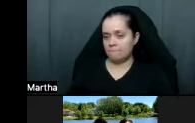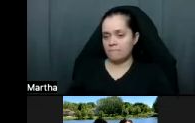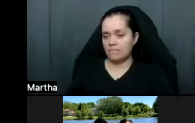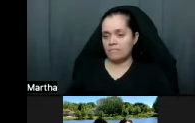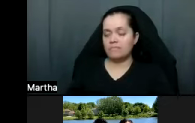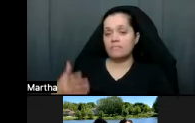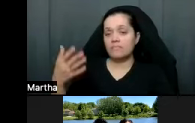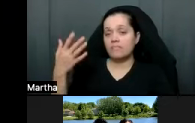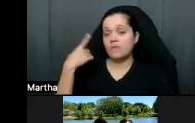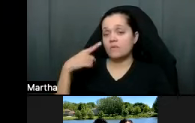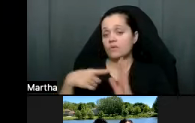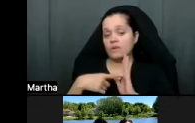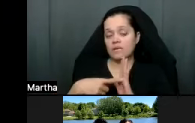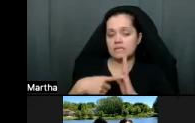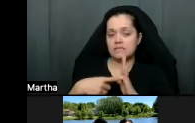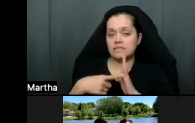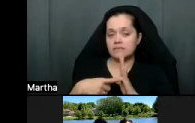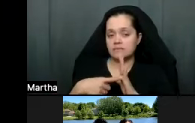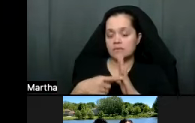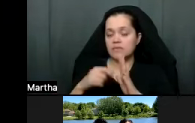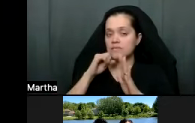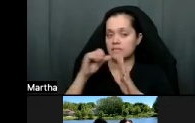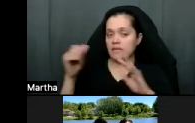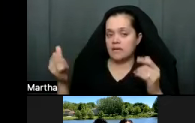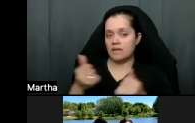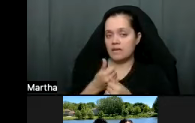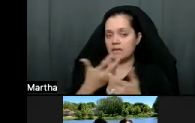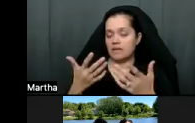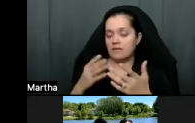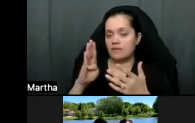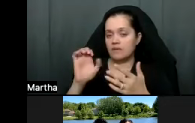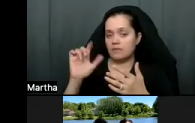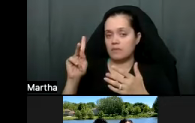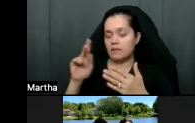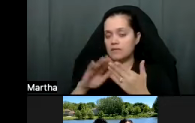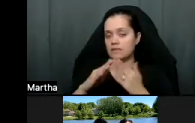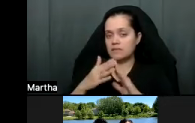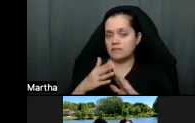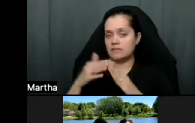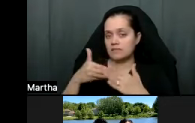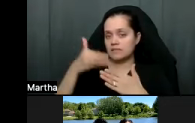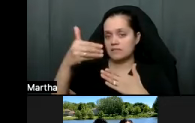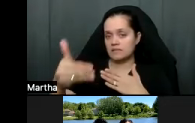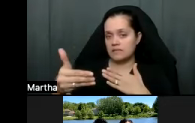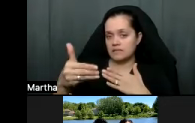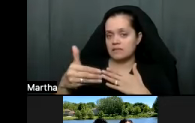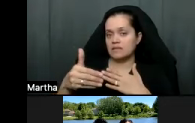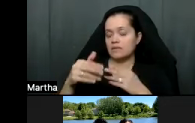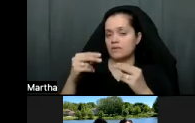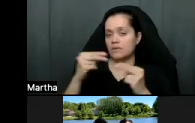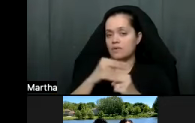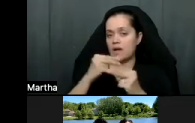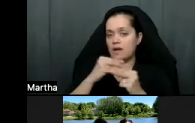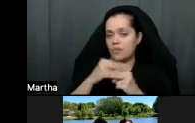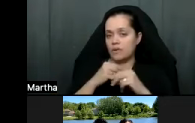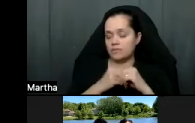So for instance, not every block in the city is next to an interstate highway.